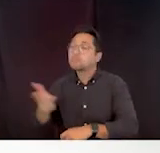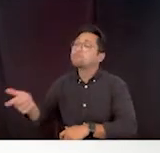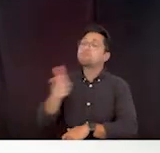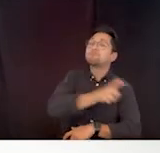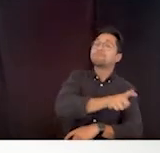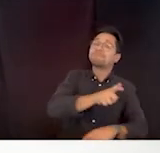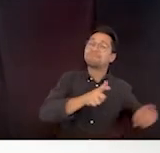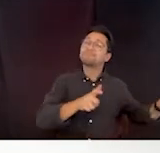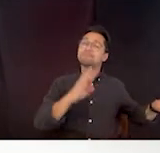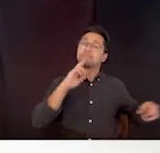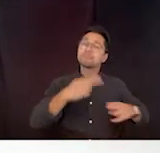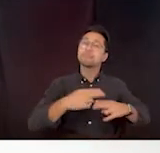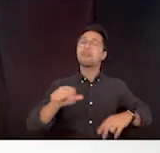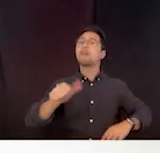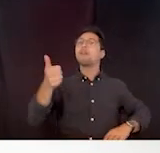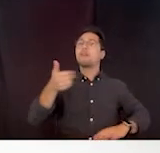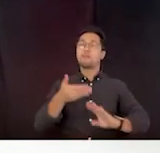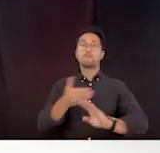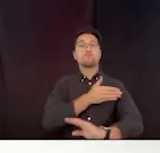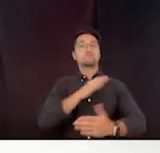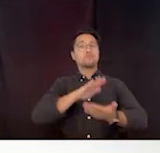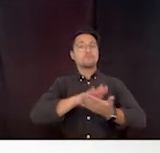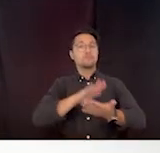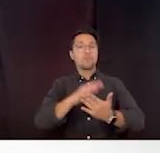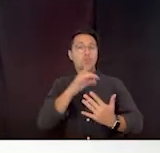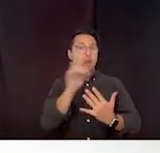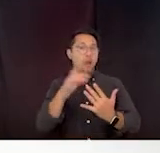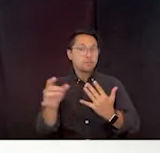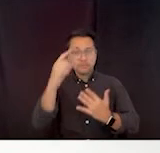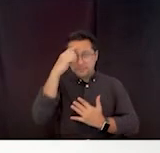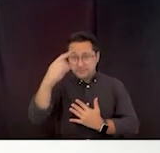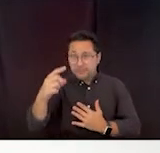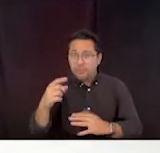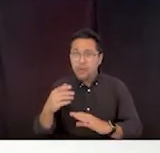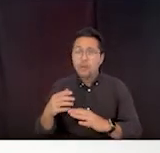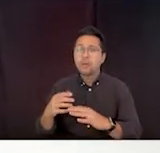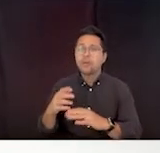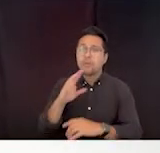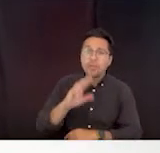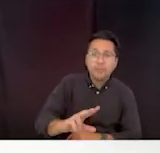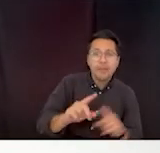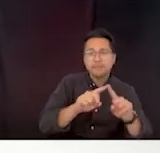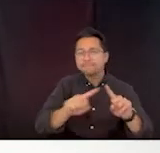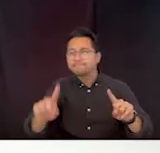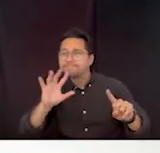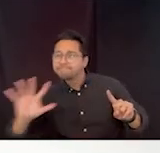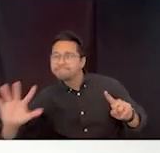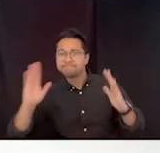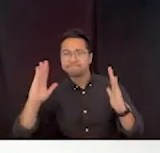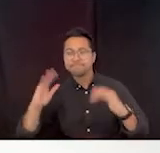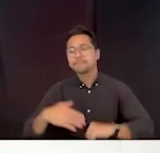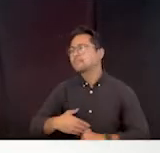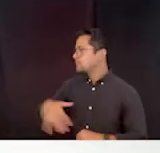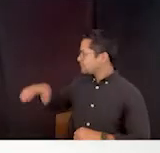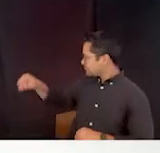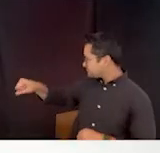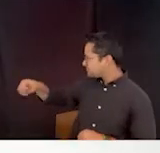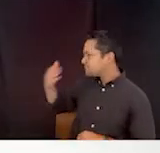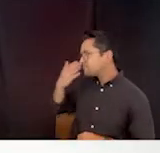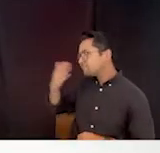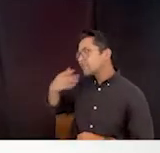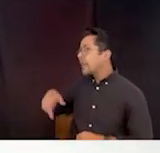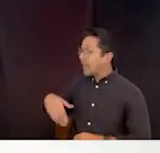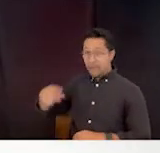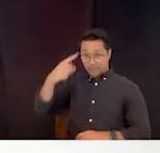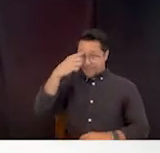about other preschool options for those 3 to 5-year-olds. Thanks, Amy. And I do want to echo what Amy said. I think it's a great idea